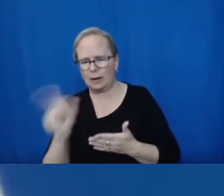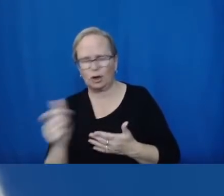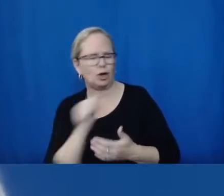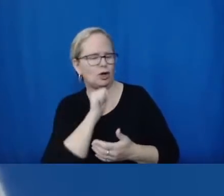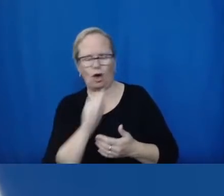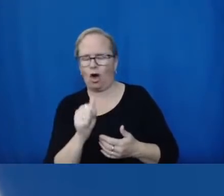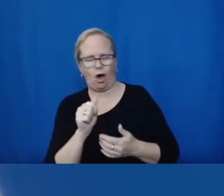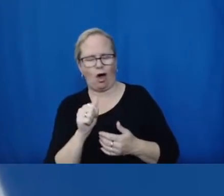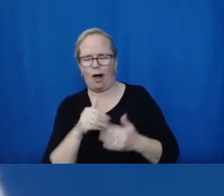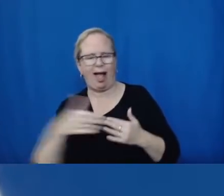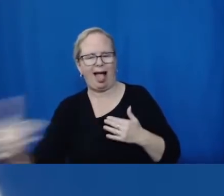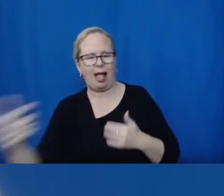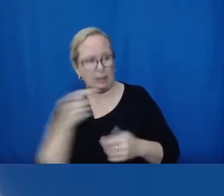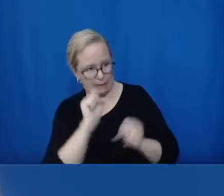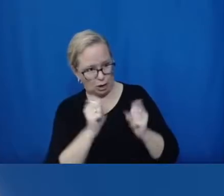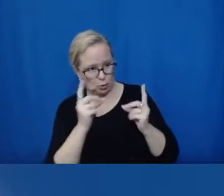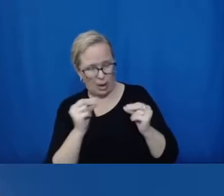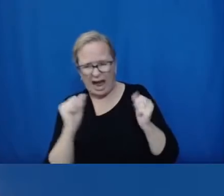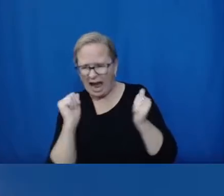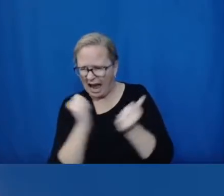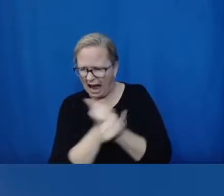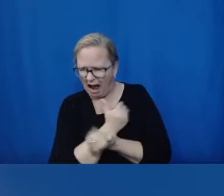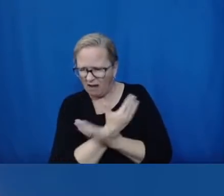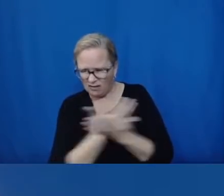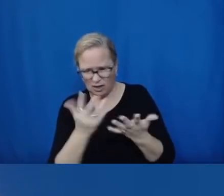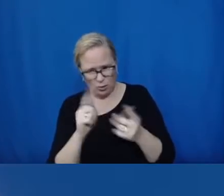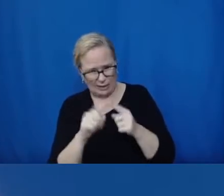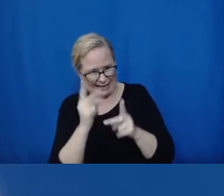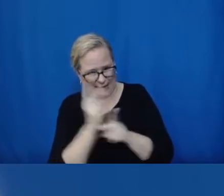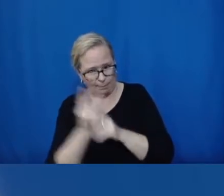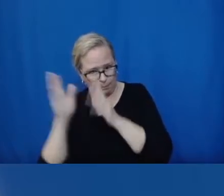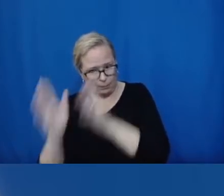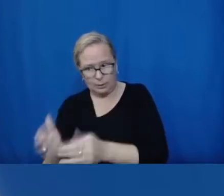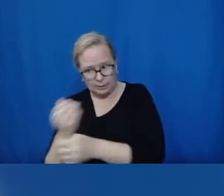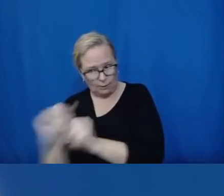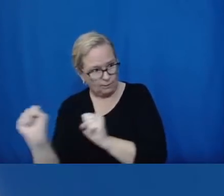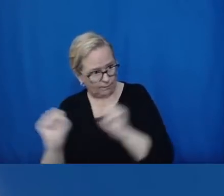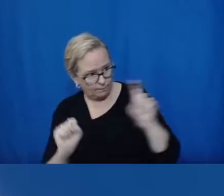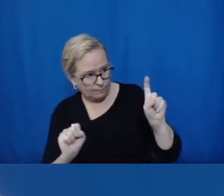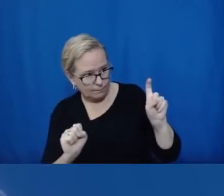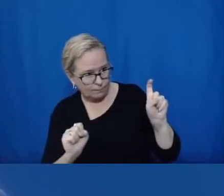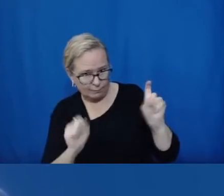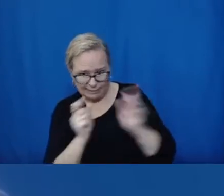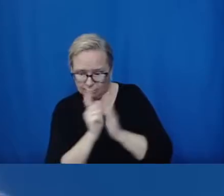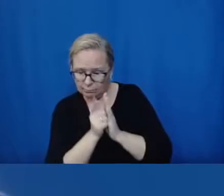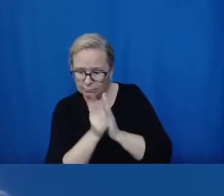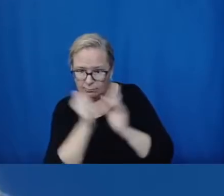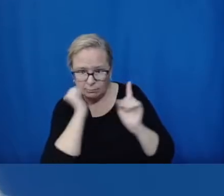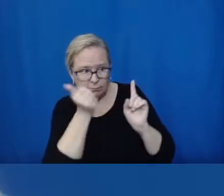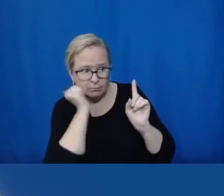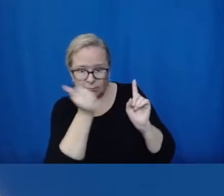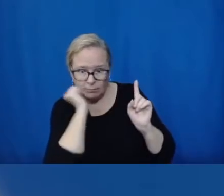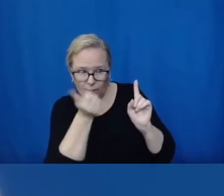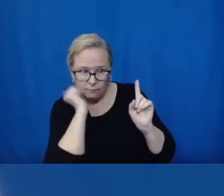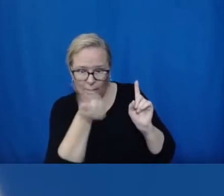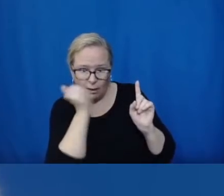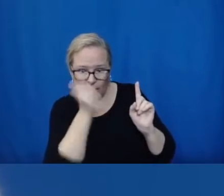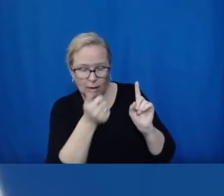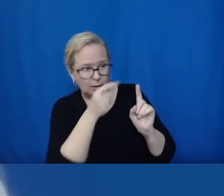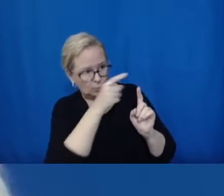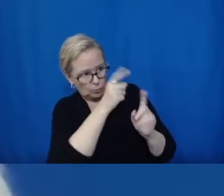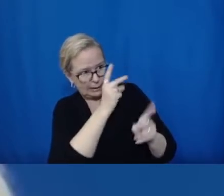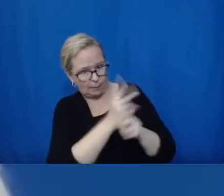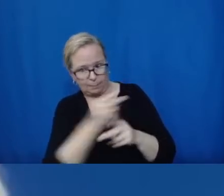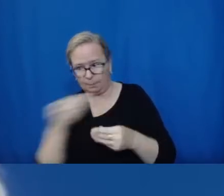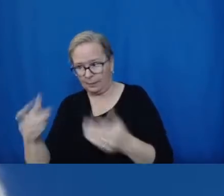everything possible to keep our students safe and give them a safe